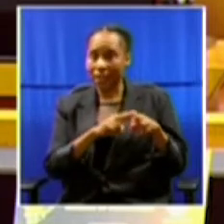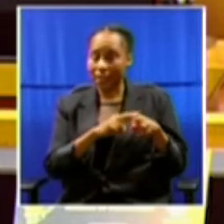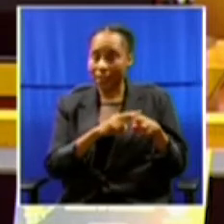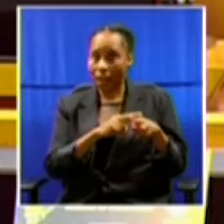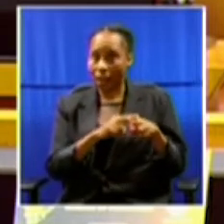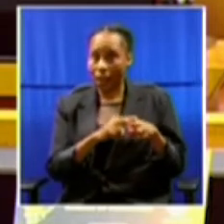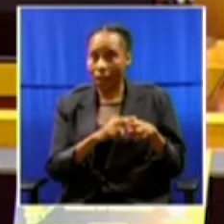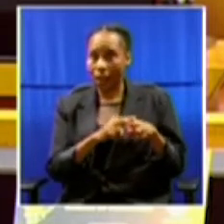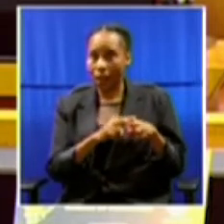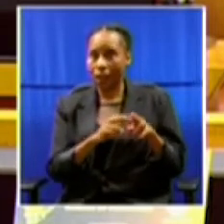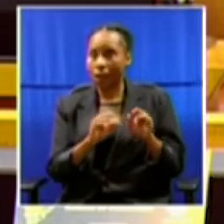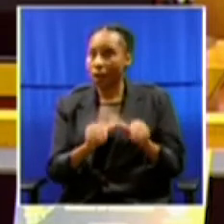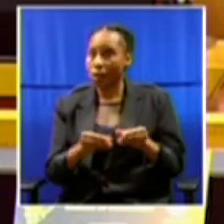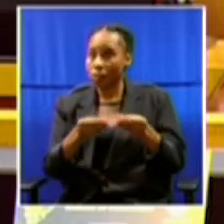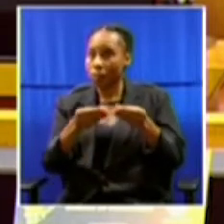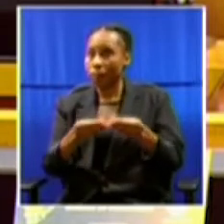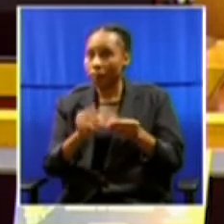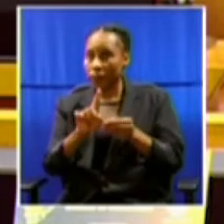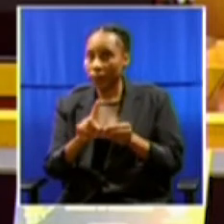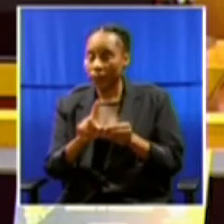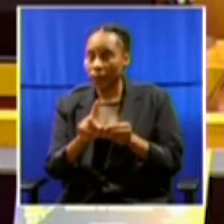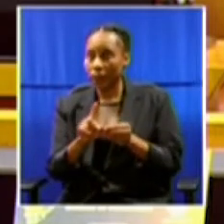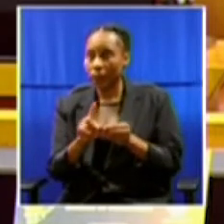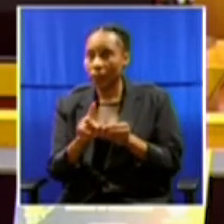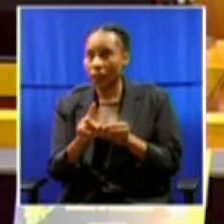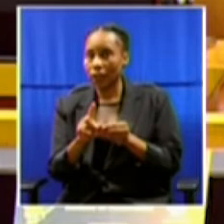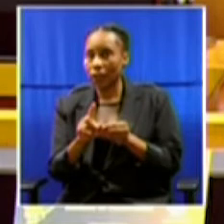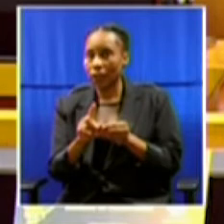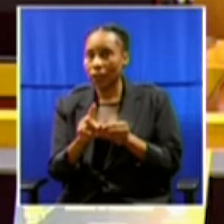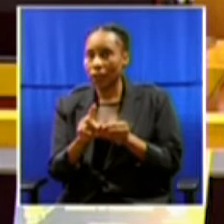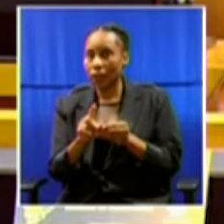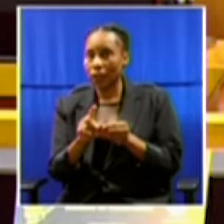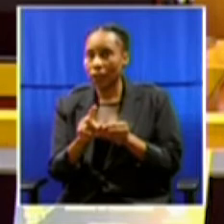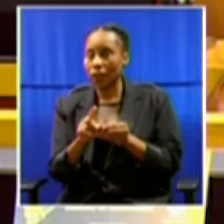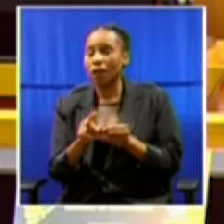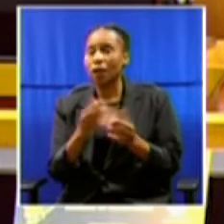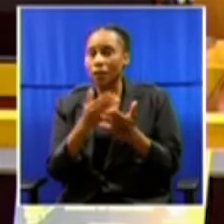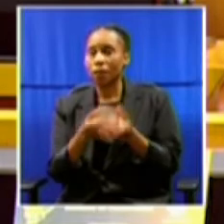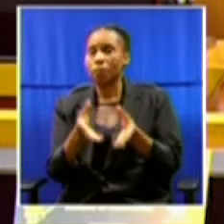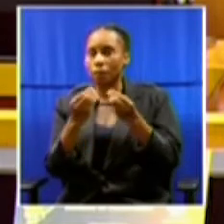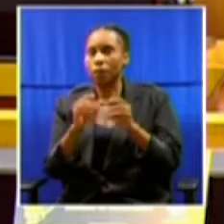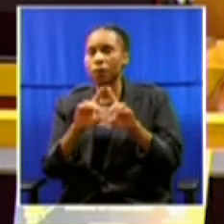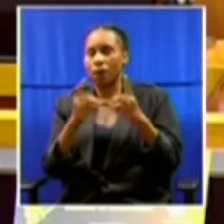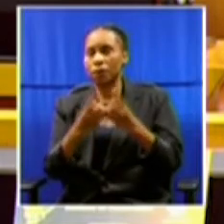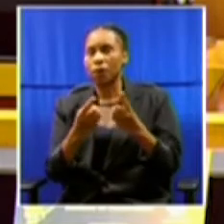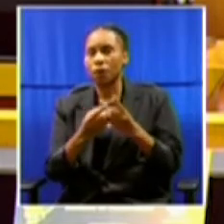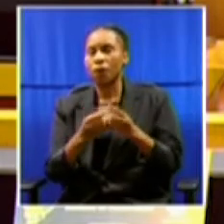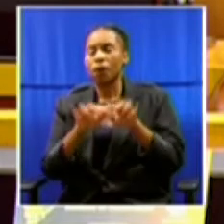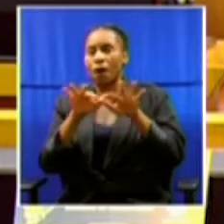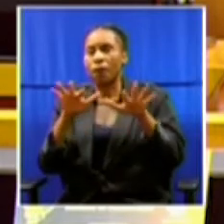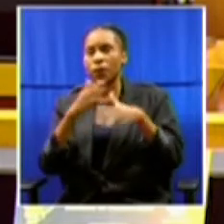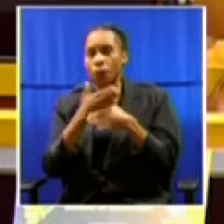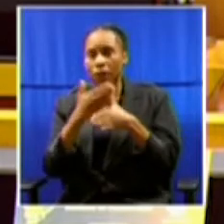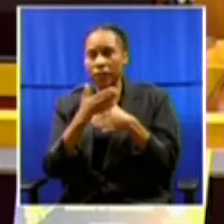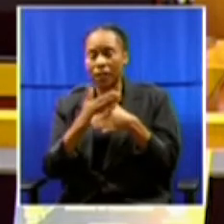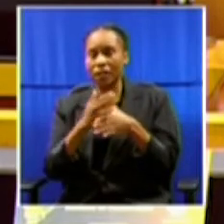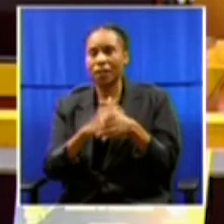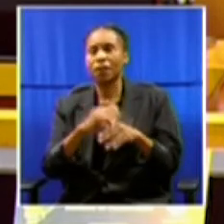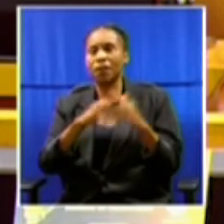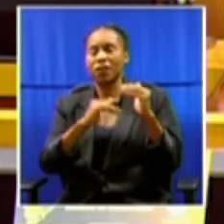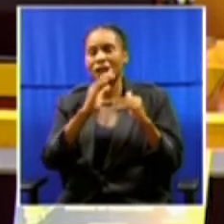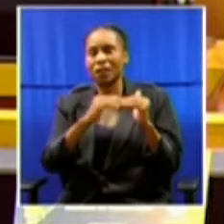my submission is that we would be able to, via the Department of Public Works and Infrastructure, forward that